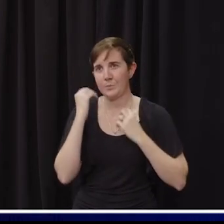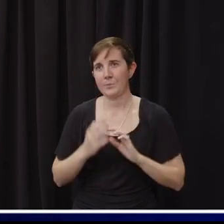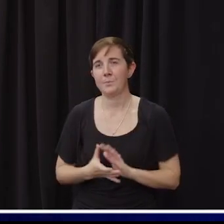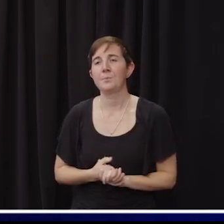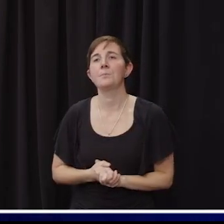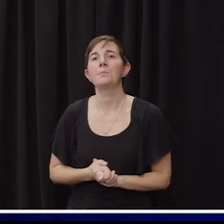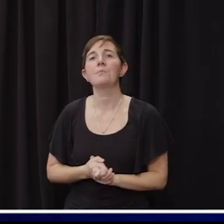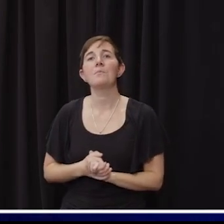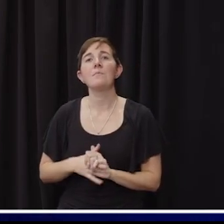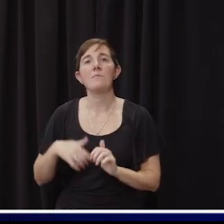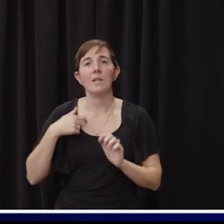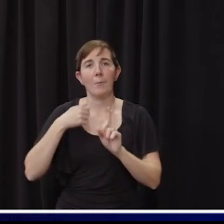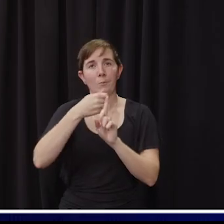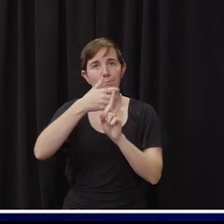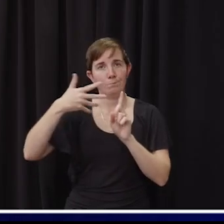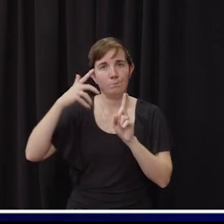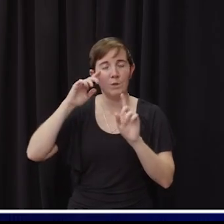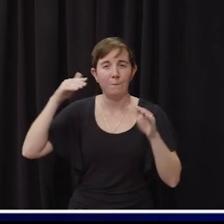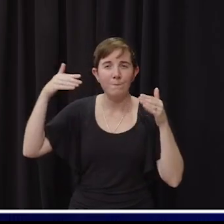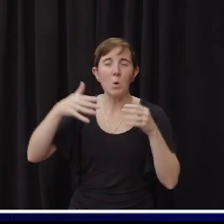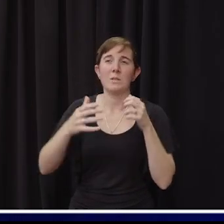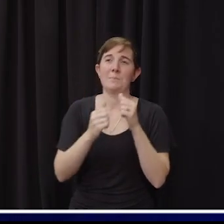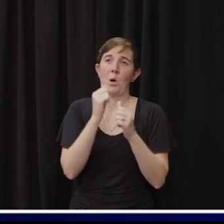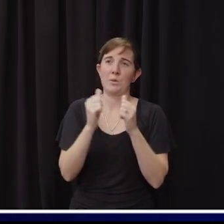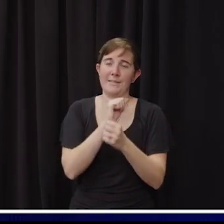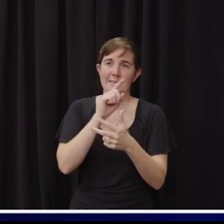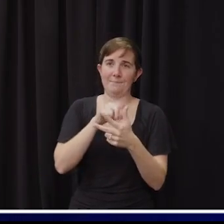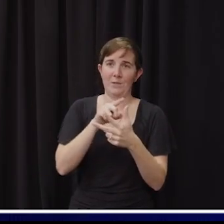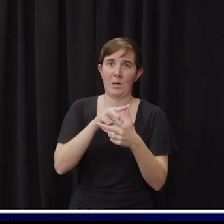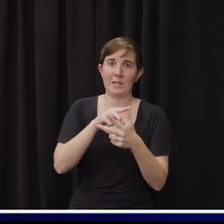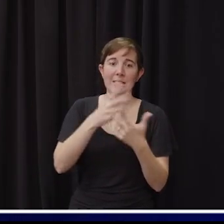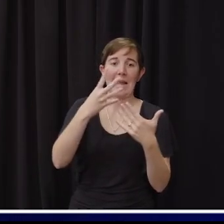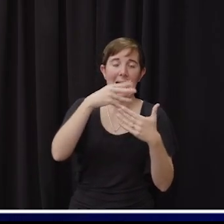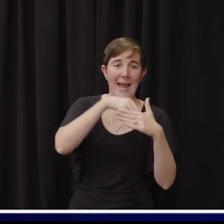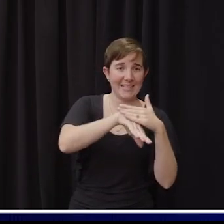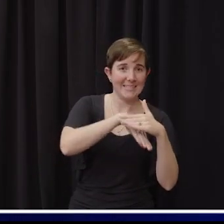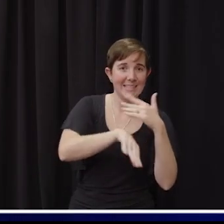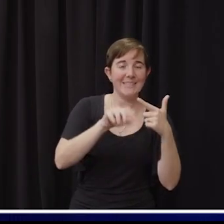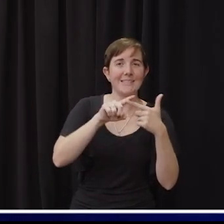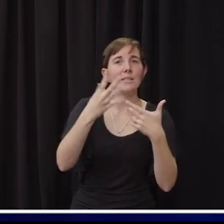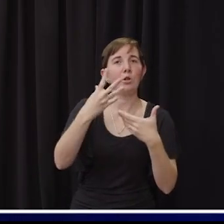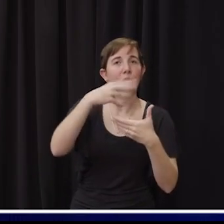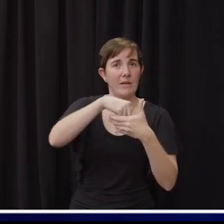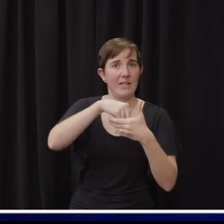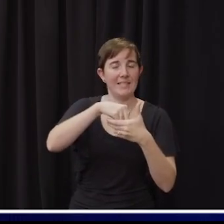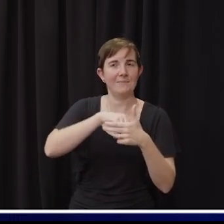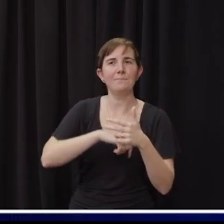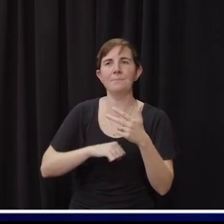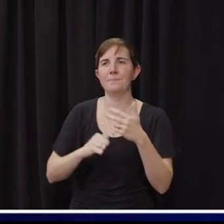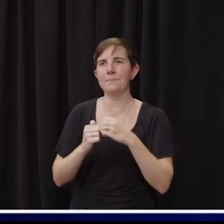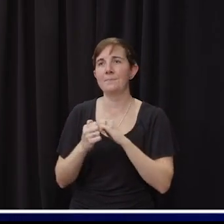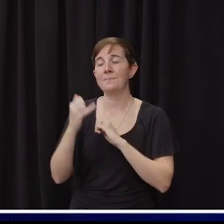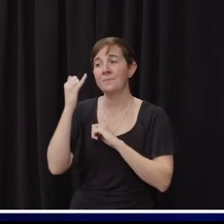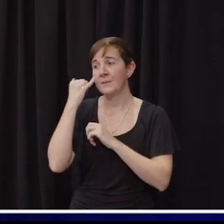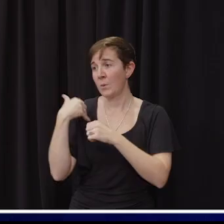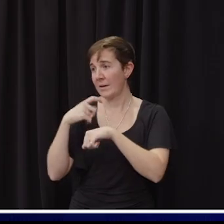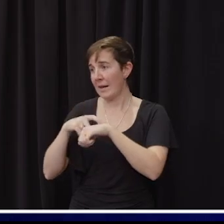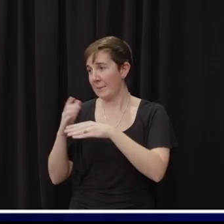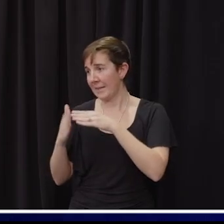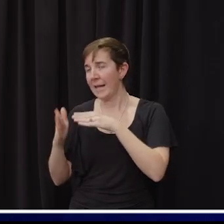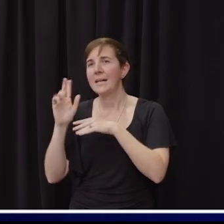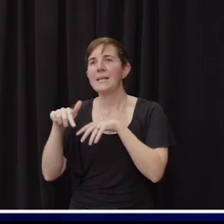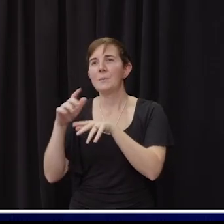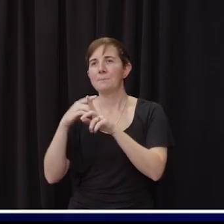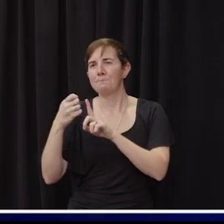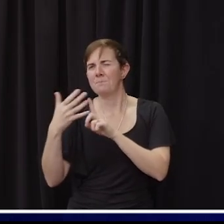I'm going to focus primarily on access and inclusivity. And then if we have a little bit of time, I'll just touch on